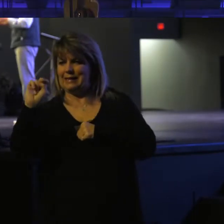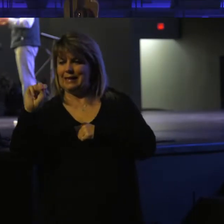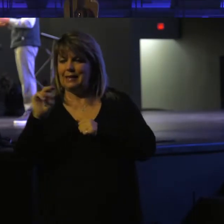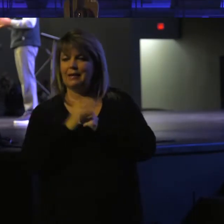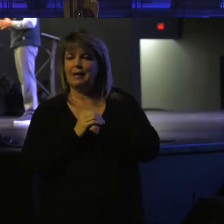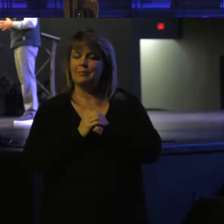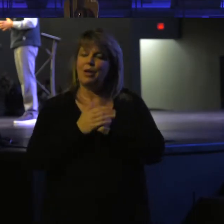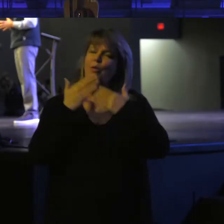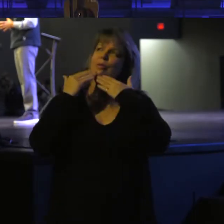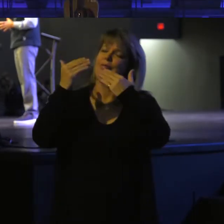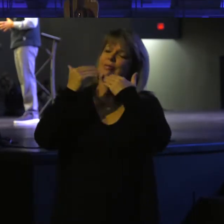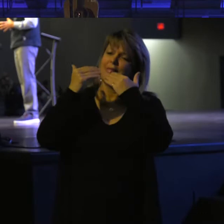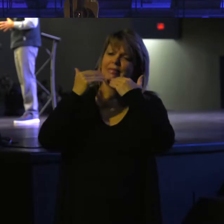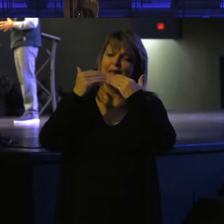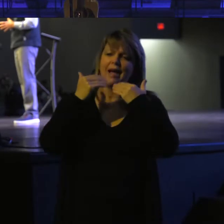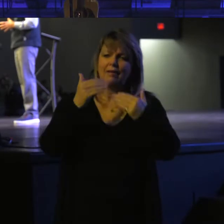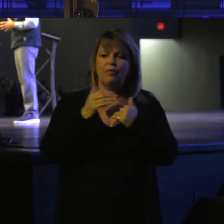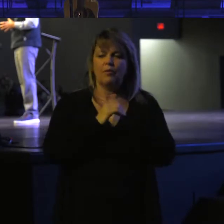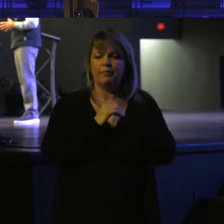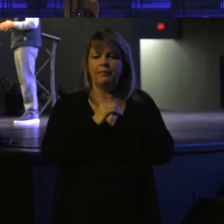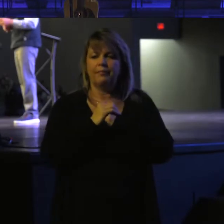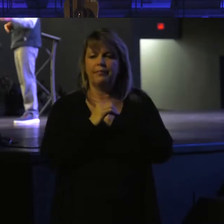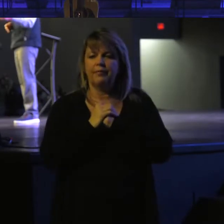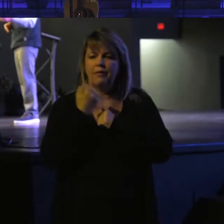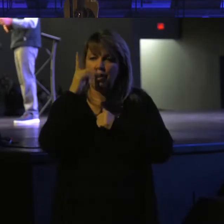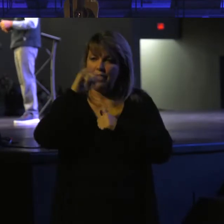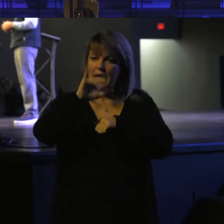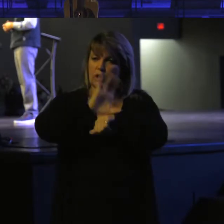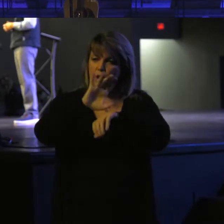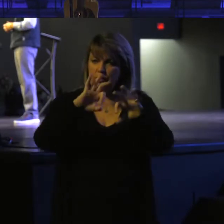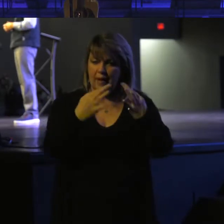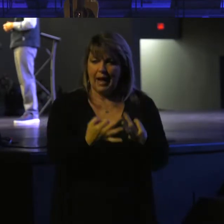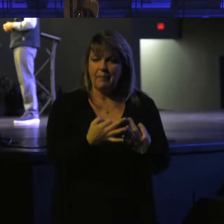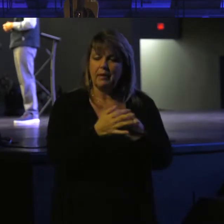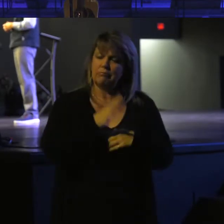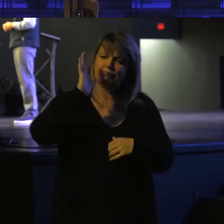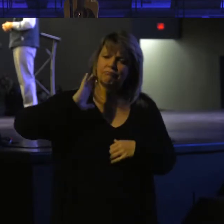Oh, I'm so thankful for that church family